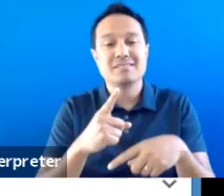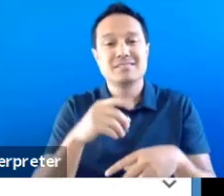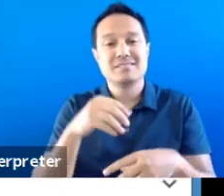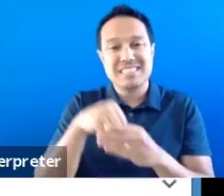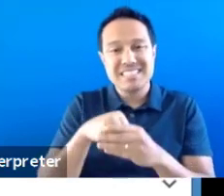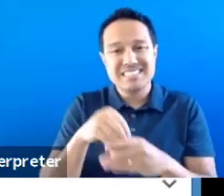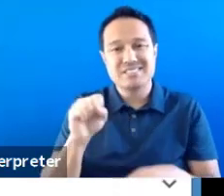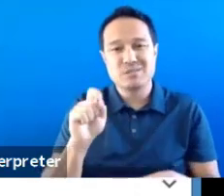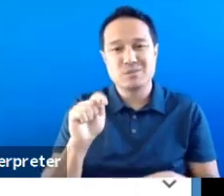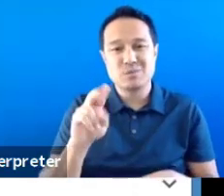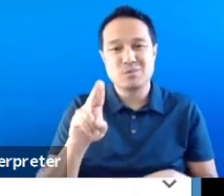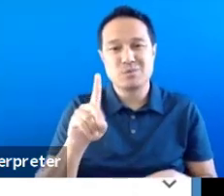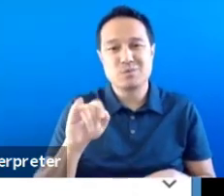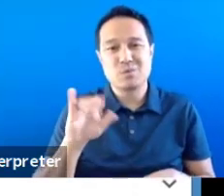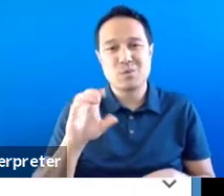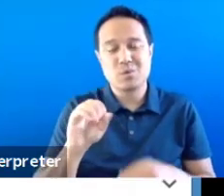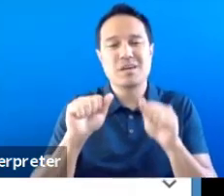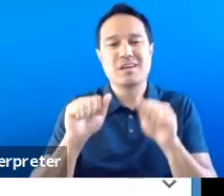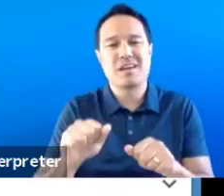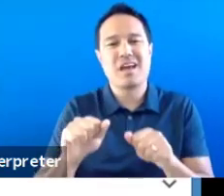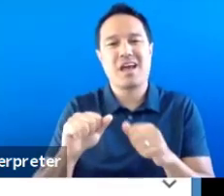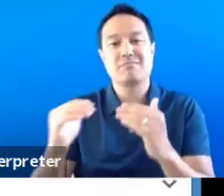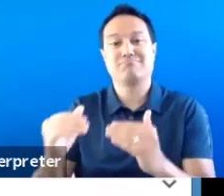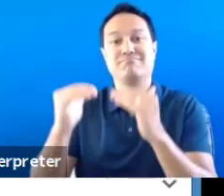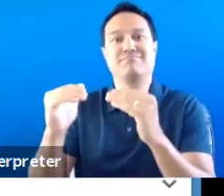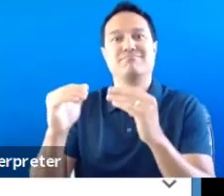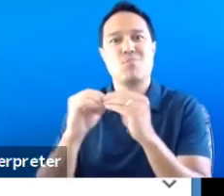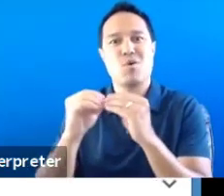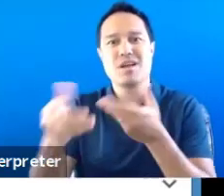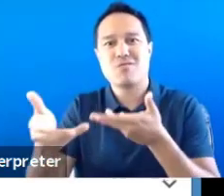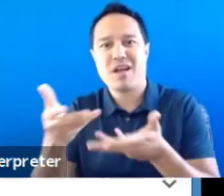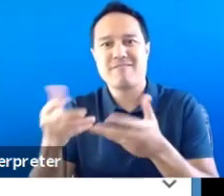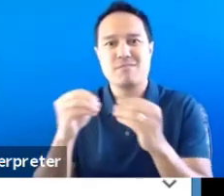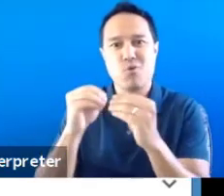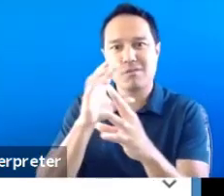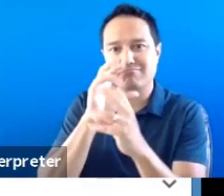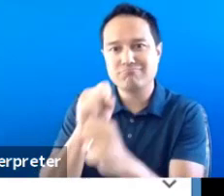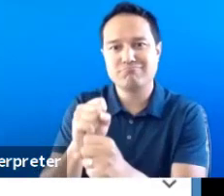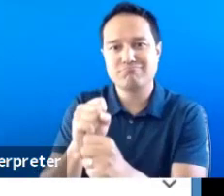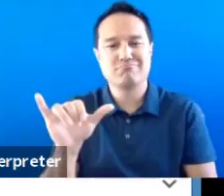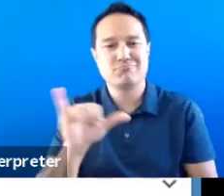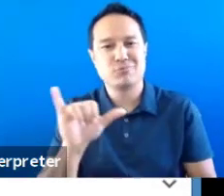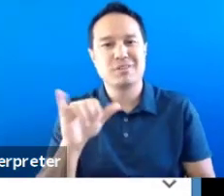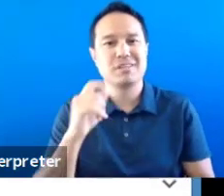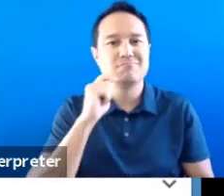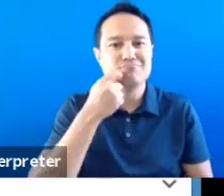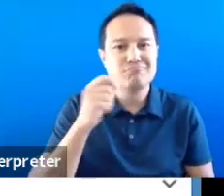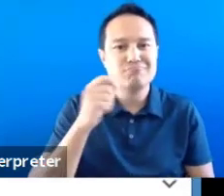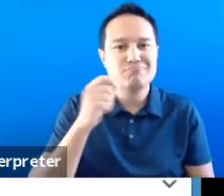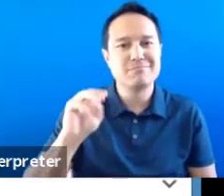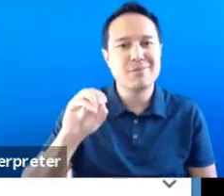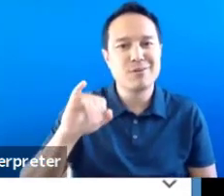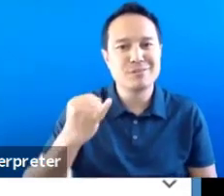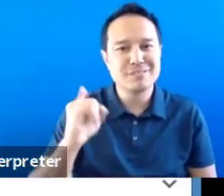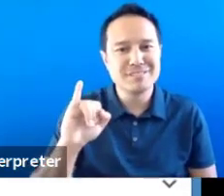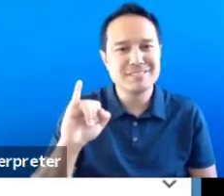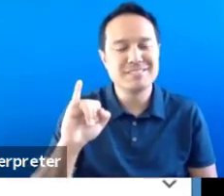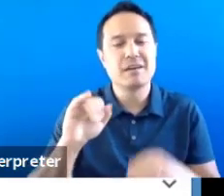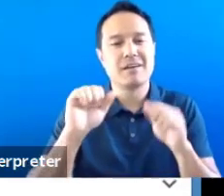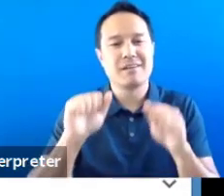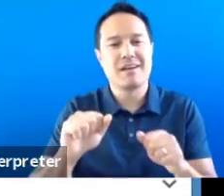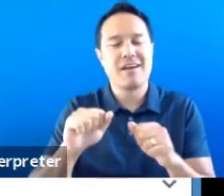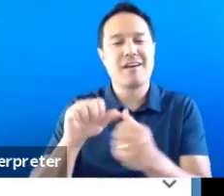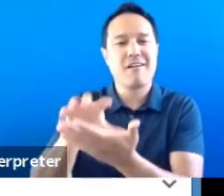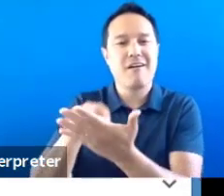to make your studio boards more interactive and engaging as well. So cool symbols with emojis lets me to copy and paste